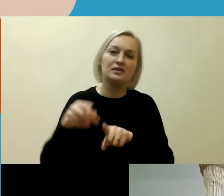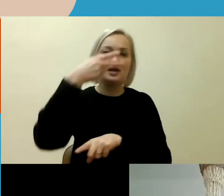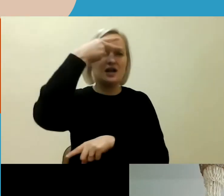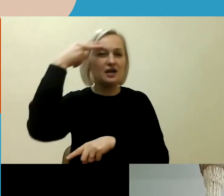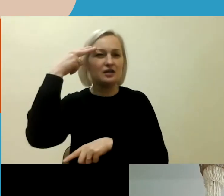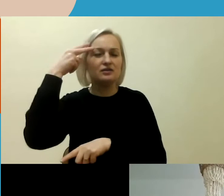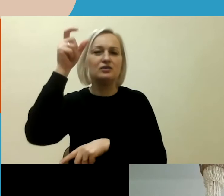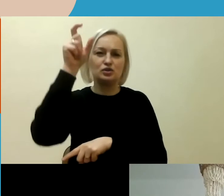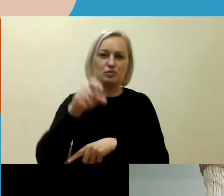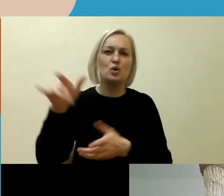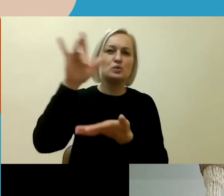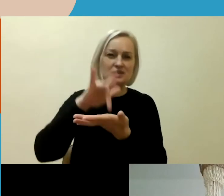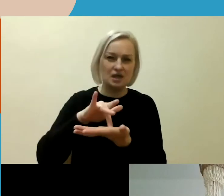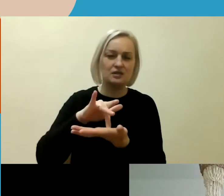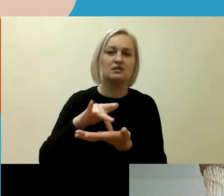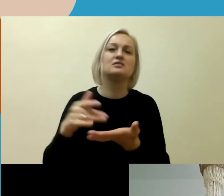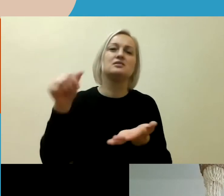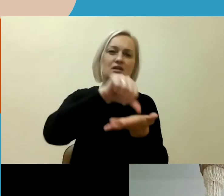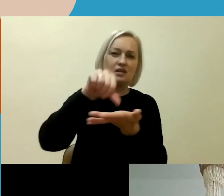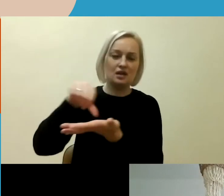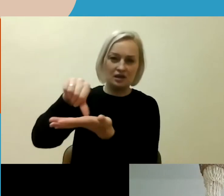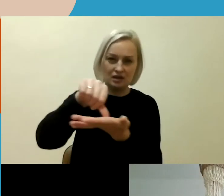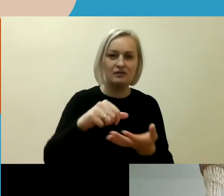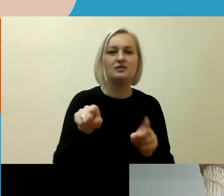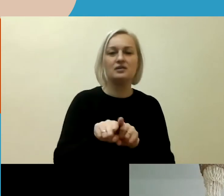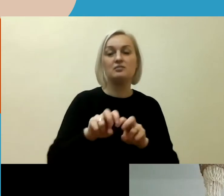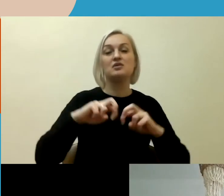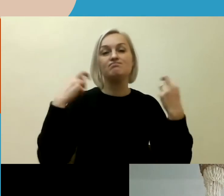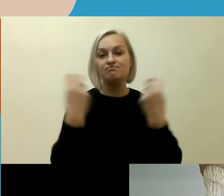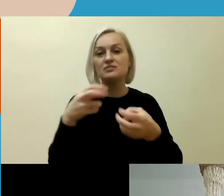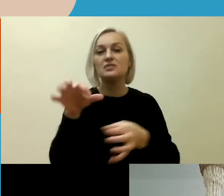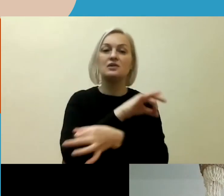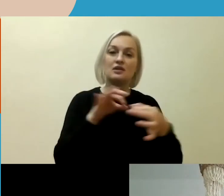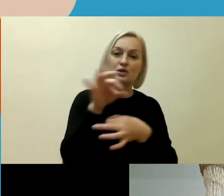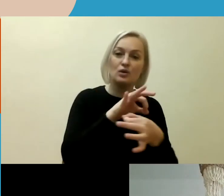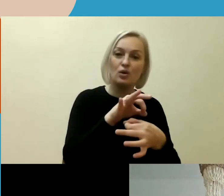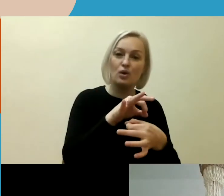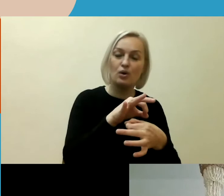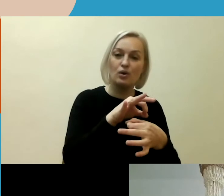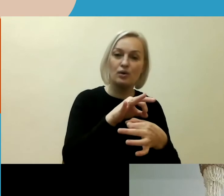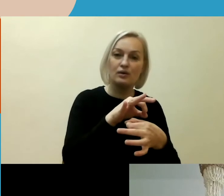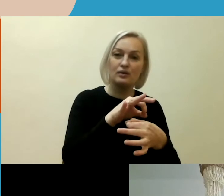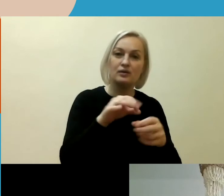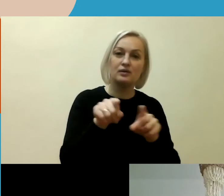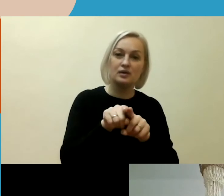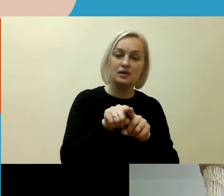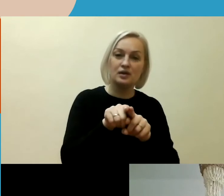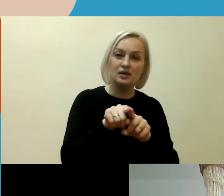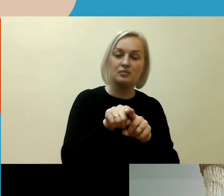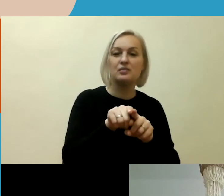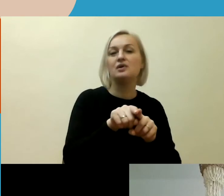The Human Rights Monitoring Institute has participated in these